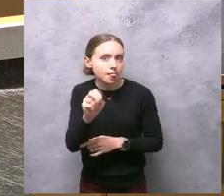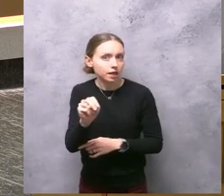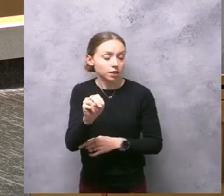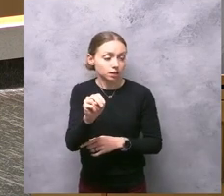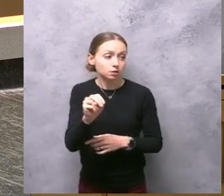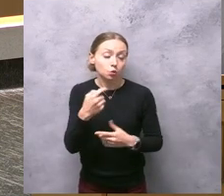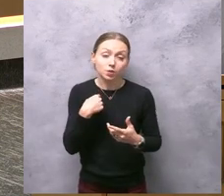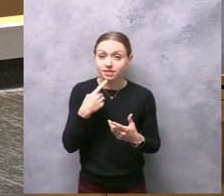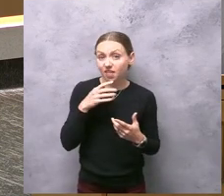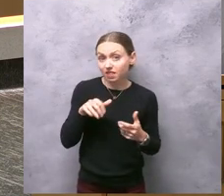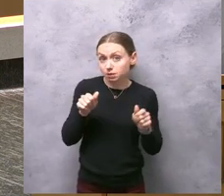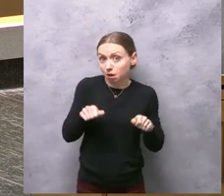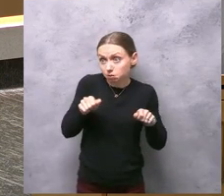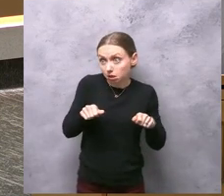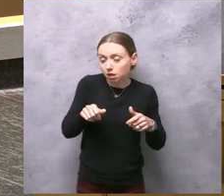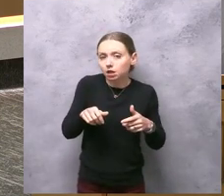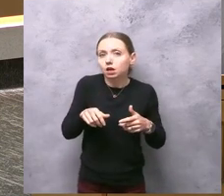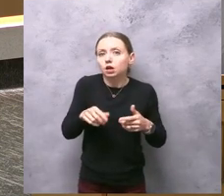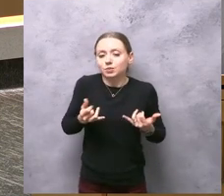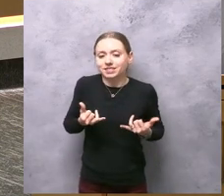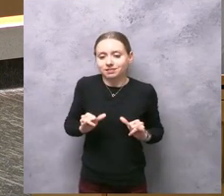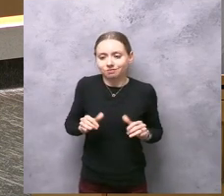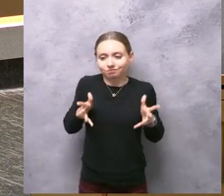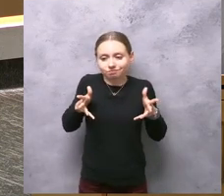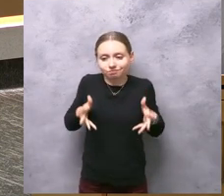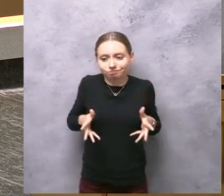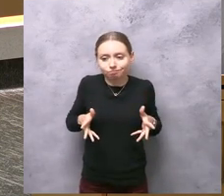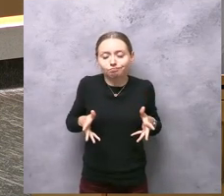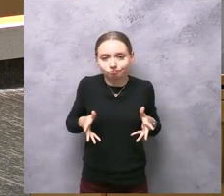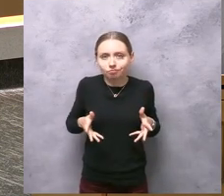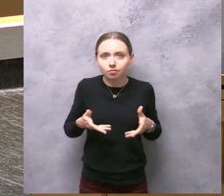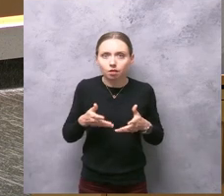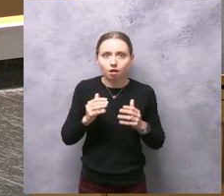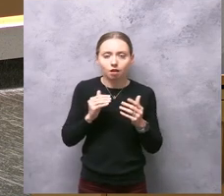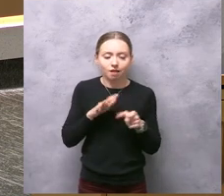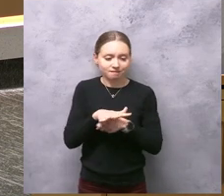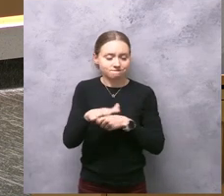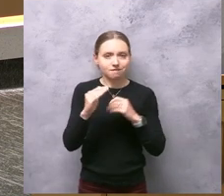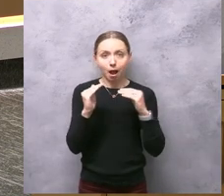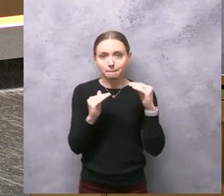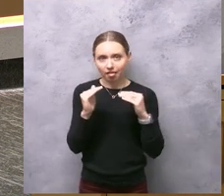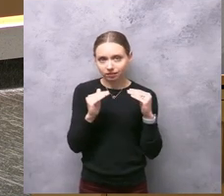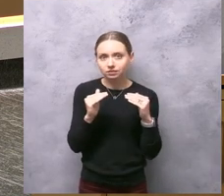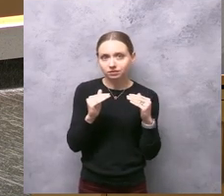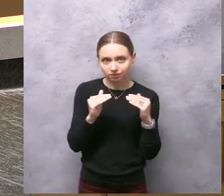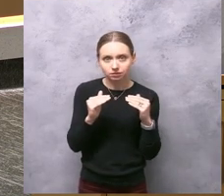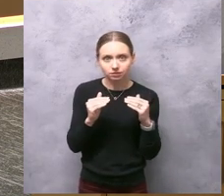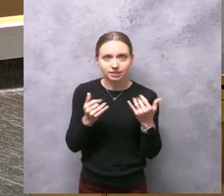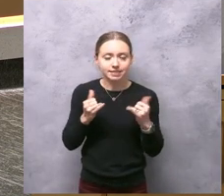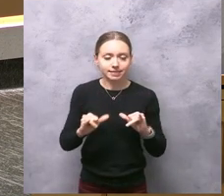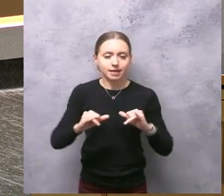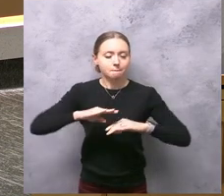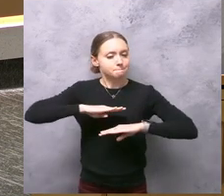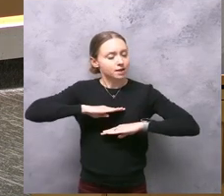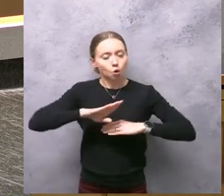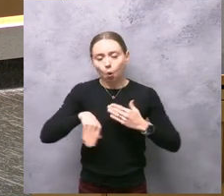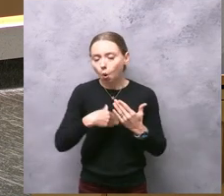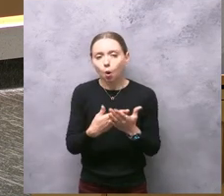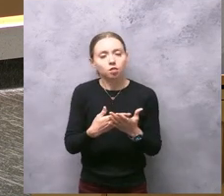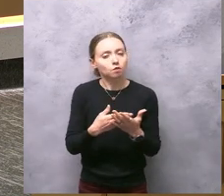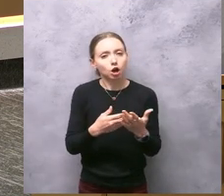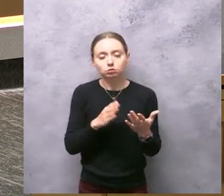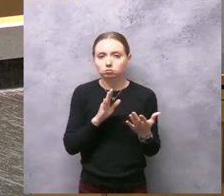possibility, well, then we still have, you know, fund balance that we can go into and still meet our obligations